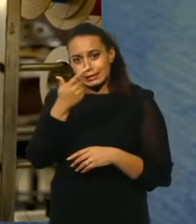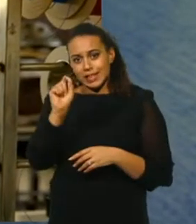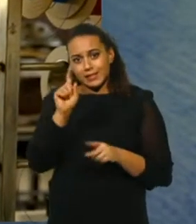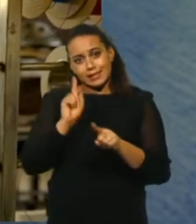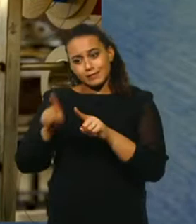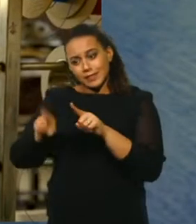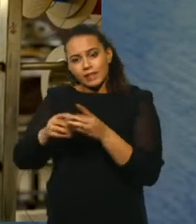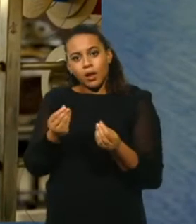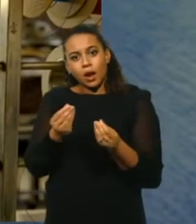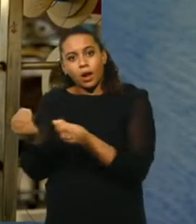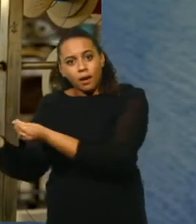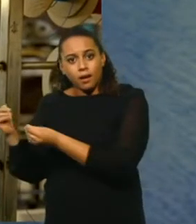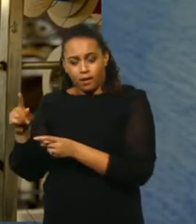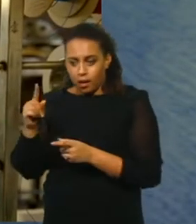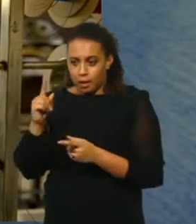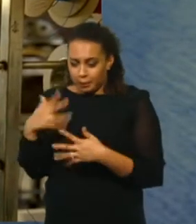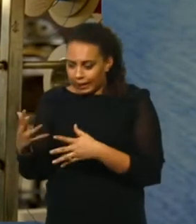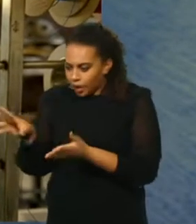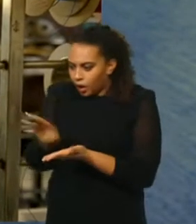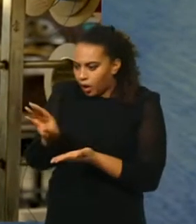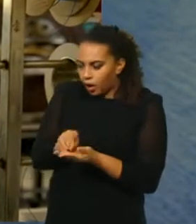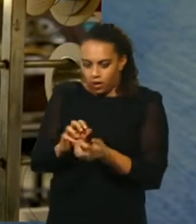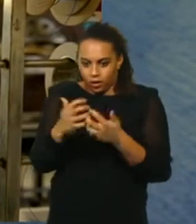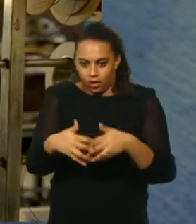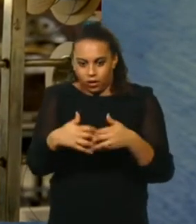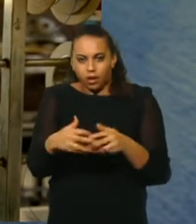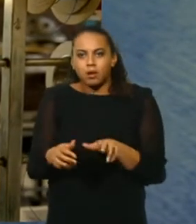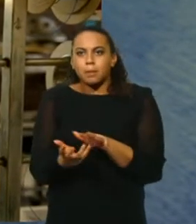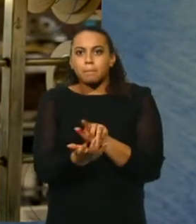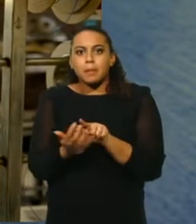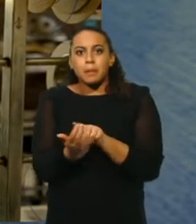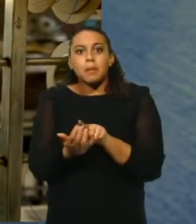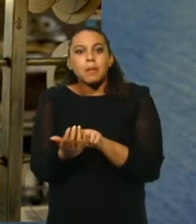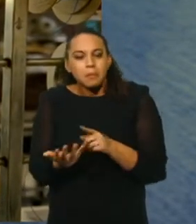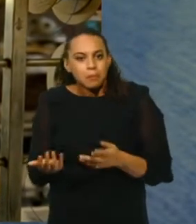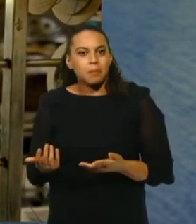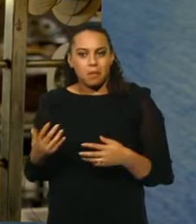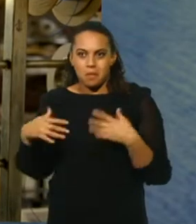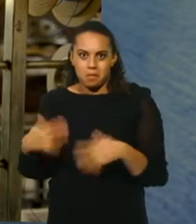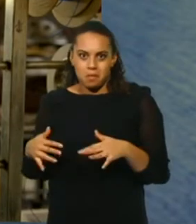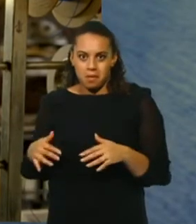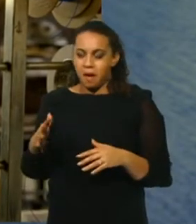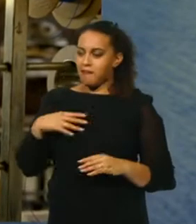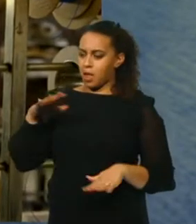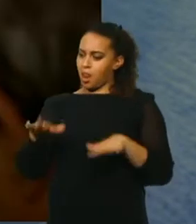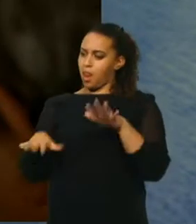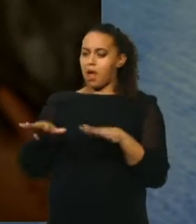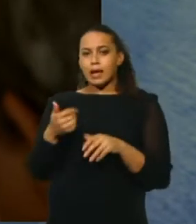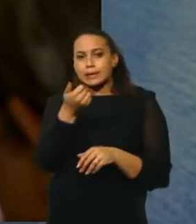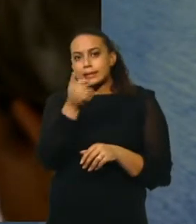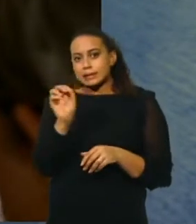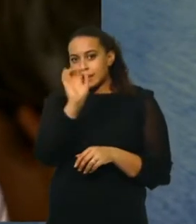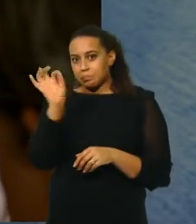In studies, volunteers guess what around 60% of the virtual versions are supposed to be. What